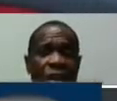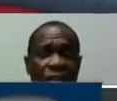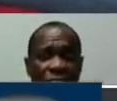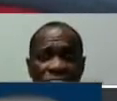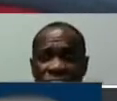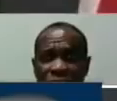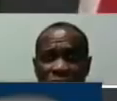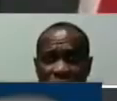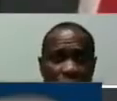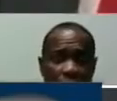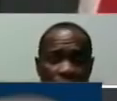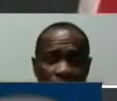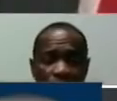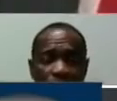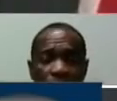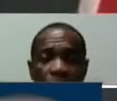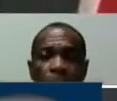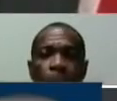issues?